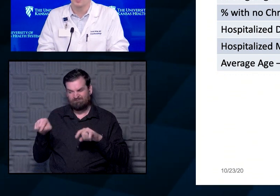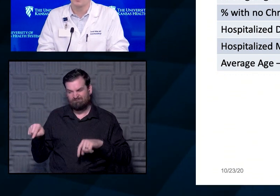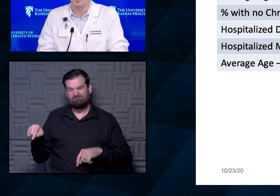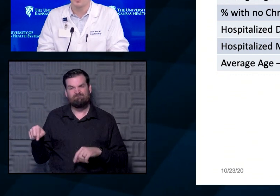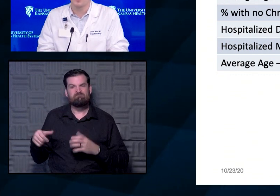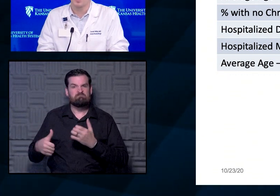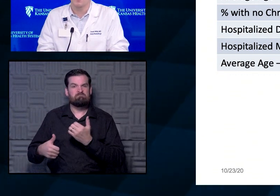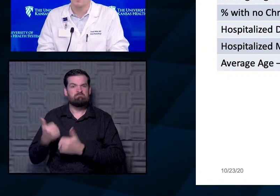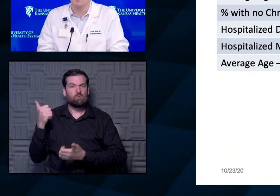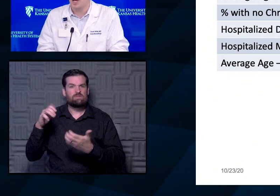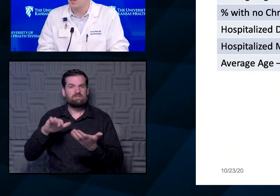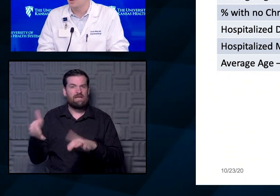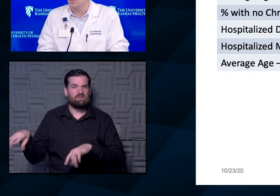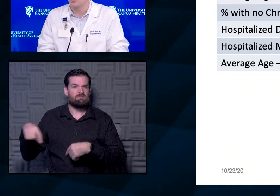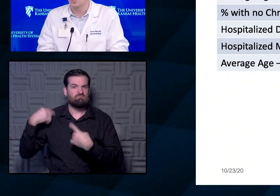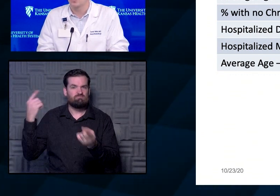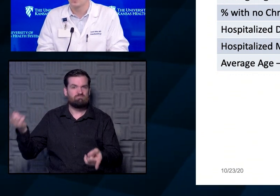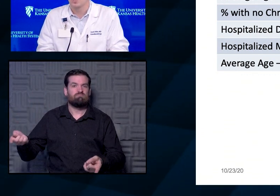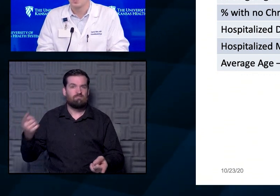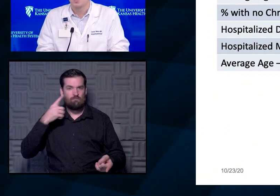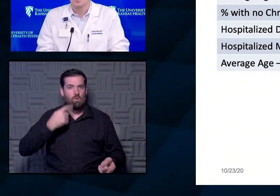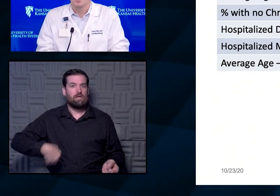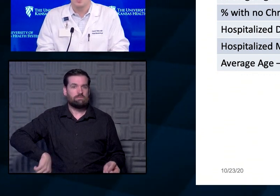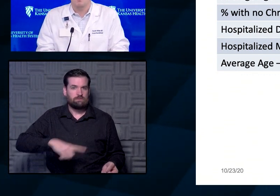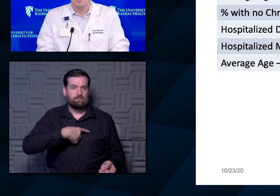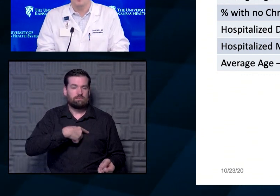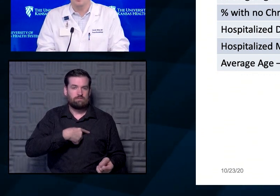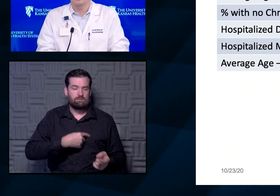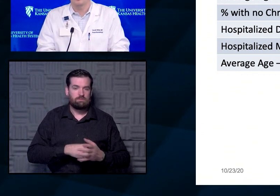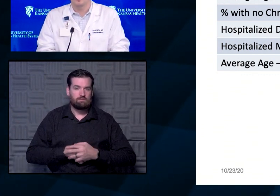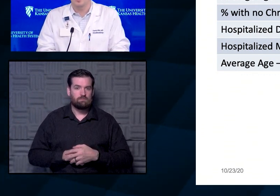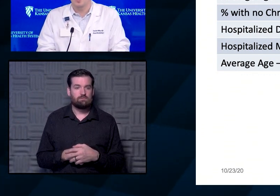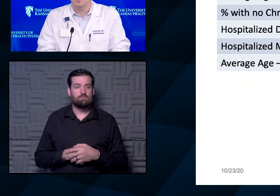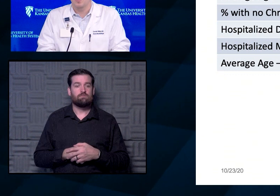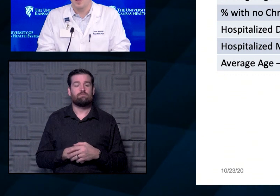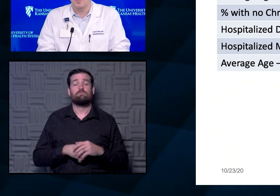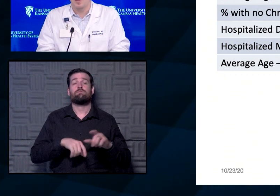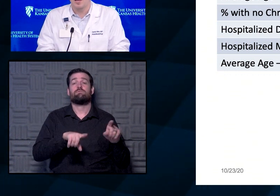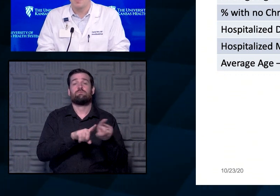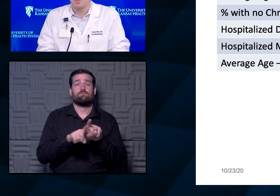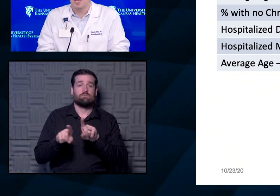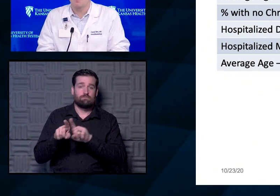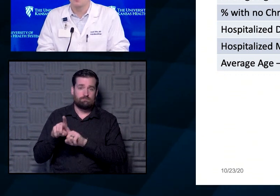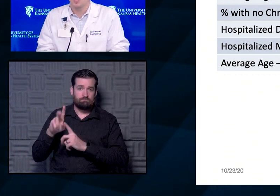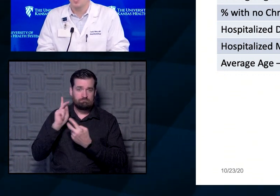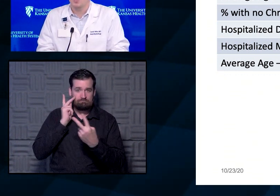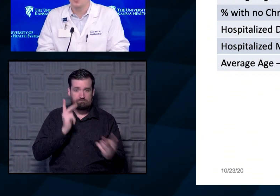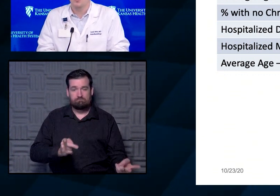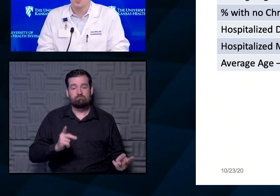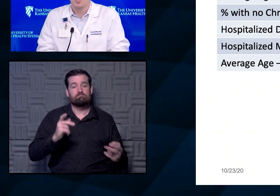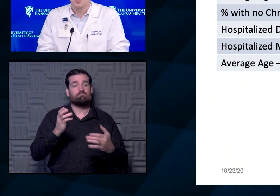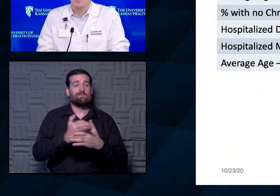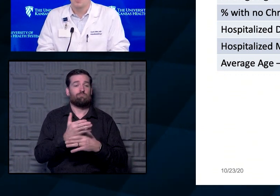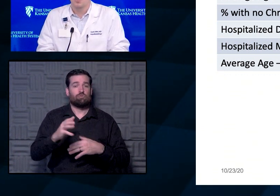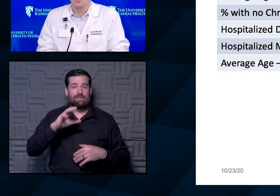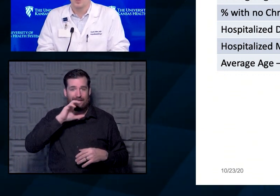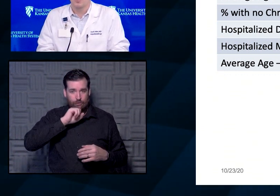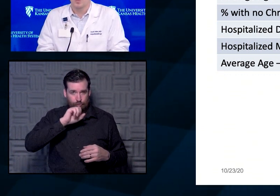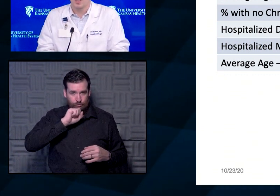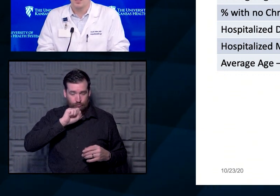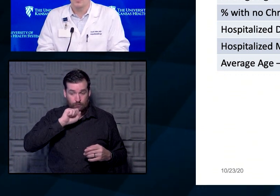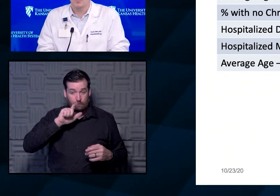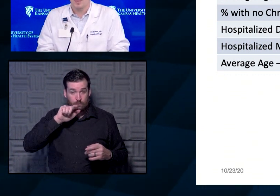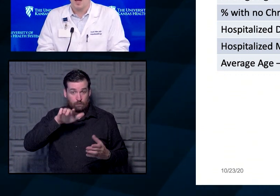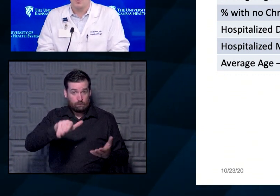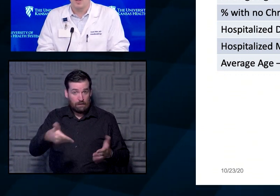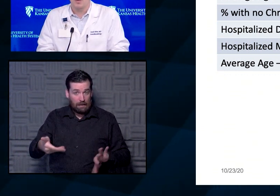the most deadly month of the pandemic for us. And you'll also see here that the average age of those that